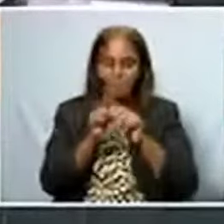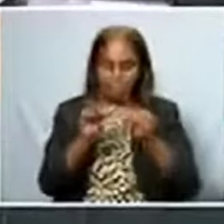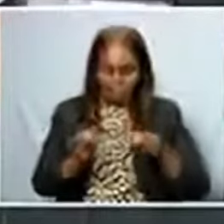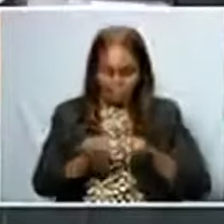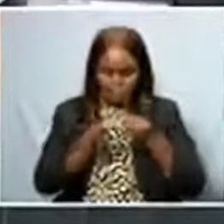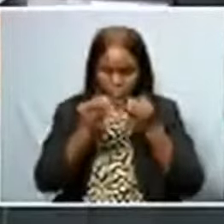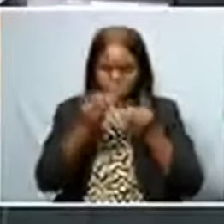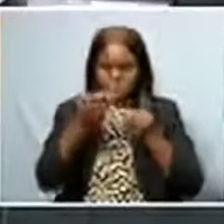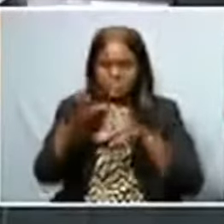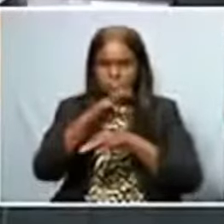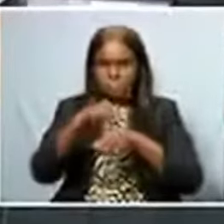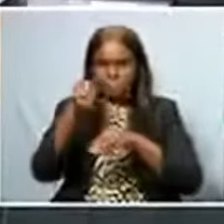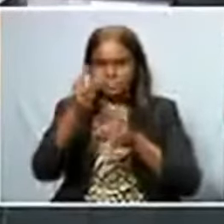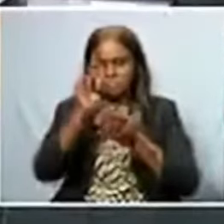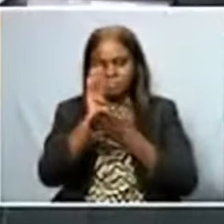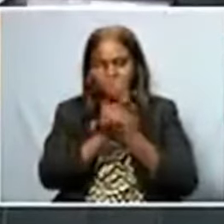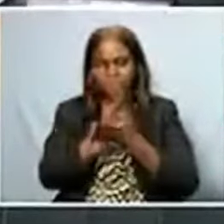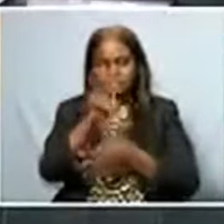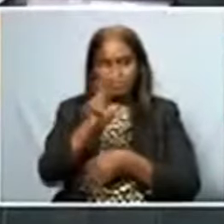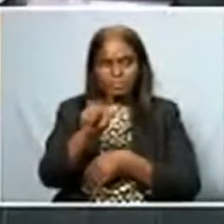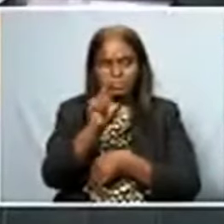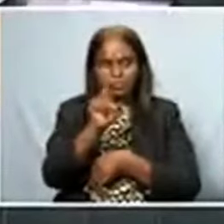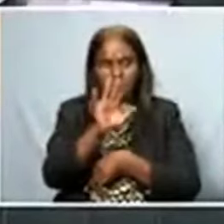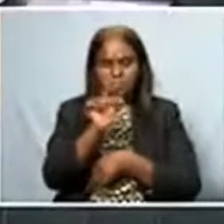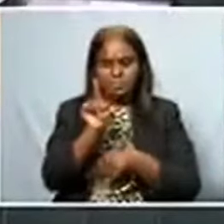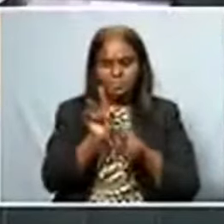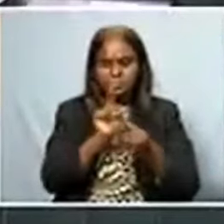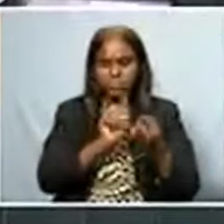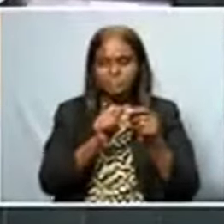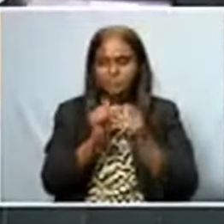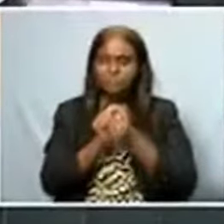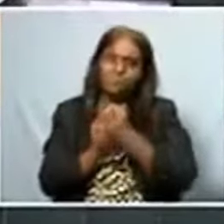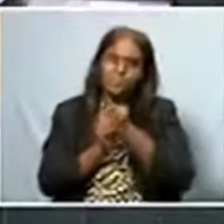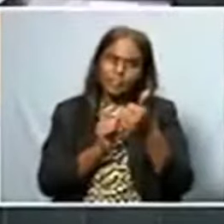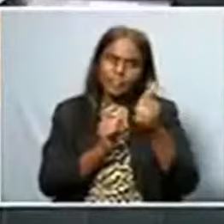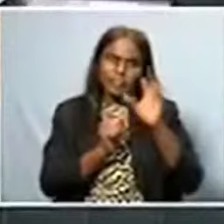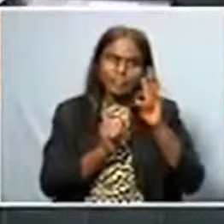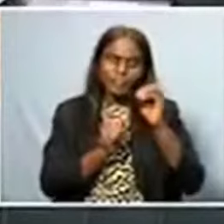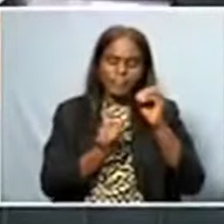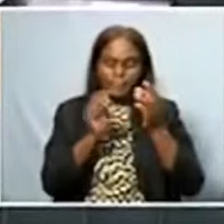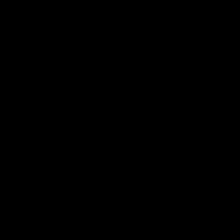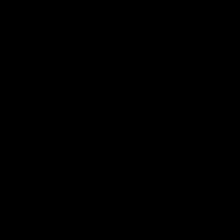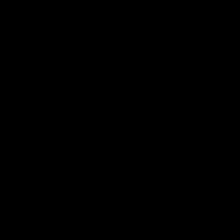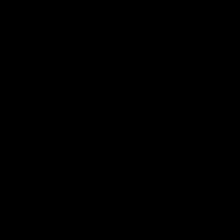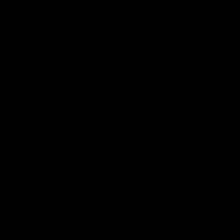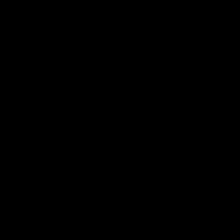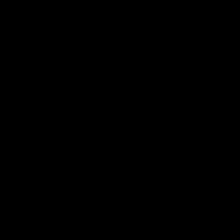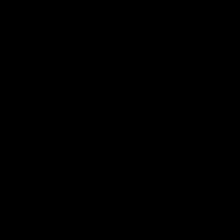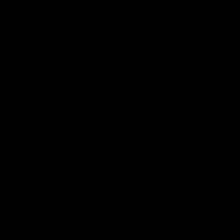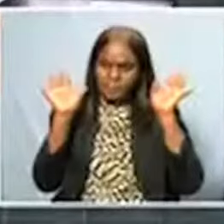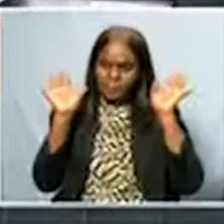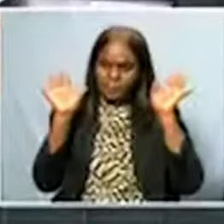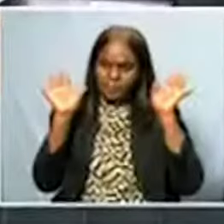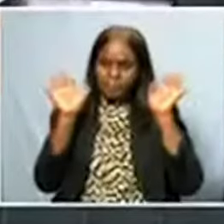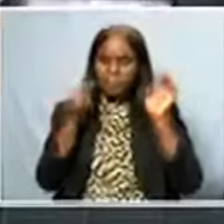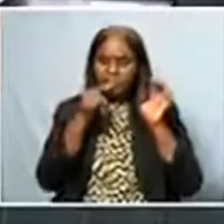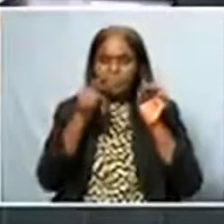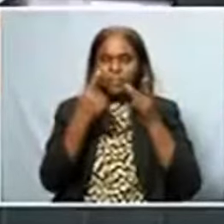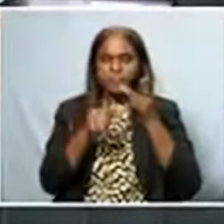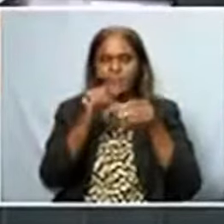total of over $10 billion and 60 billion kwacha, draw them and say